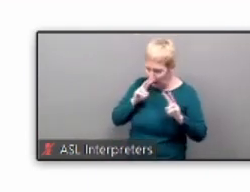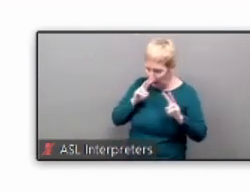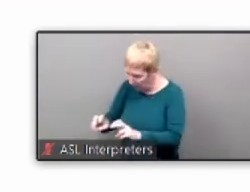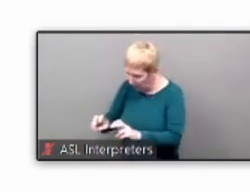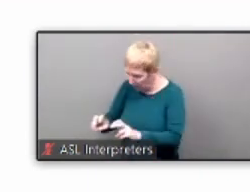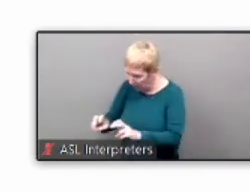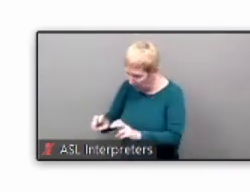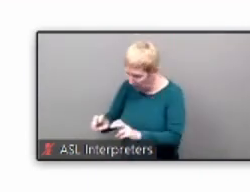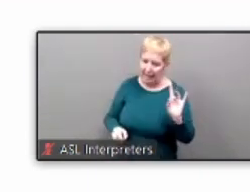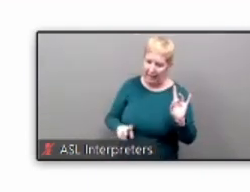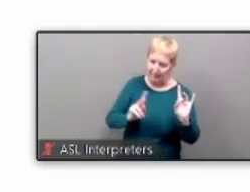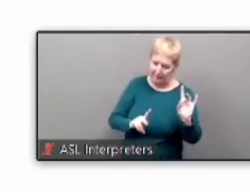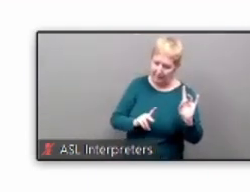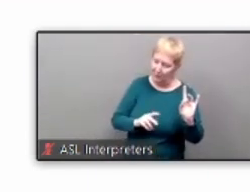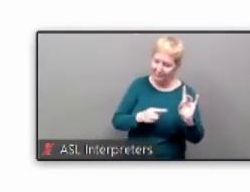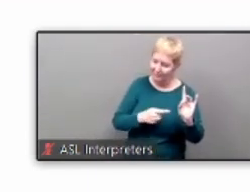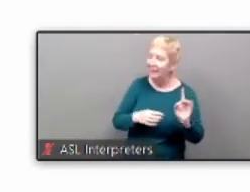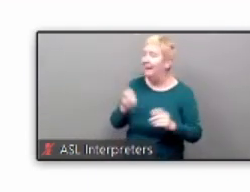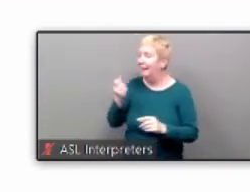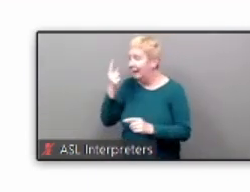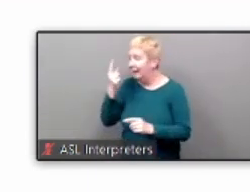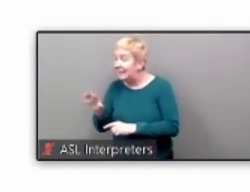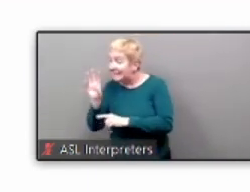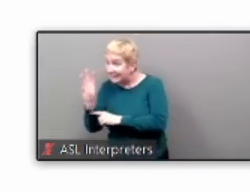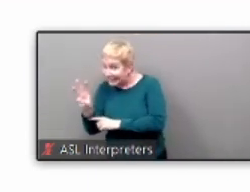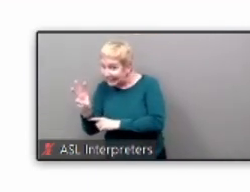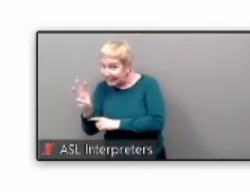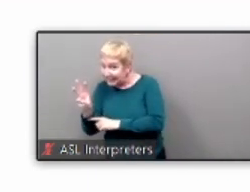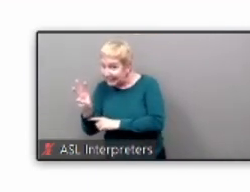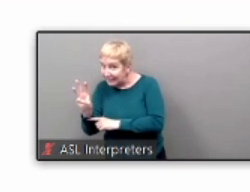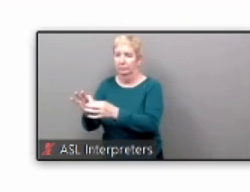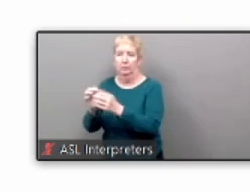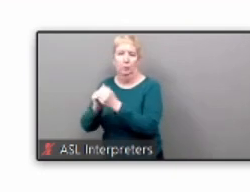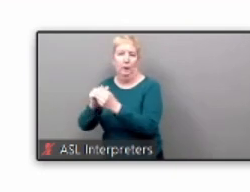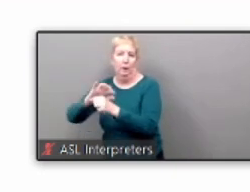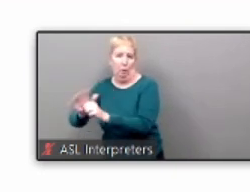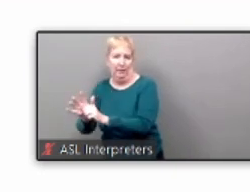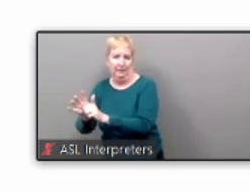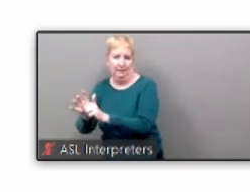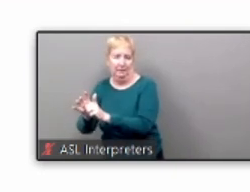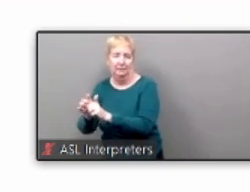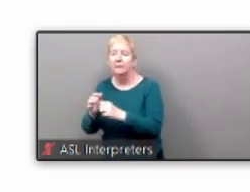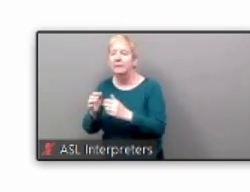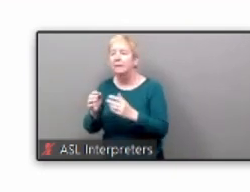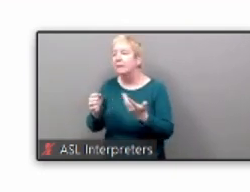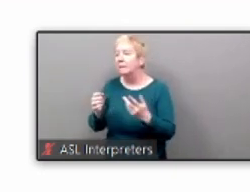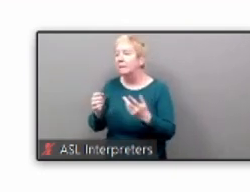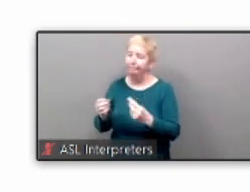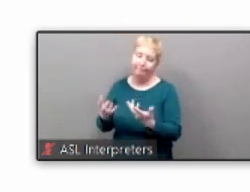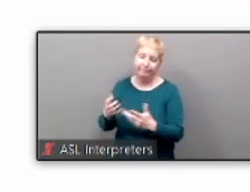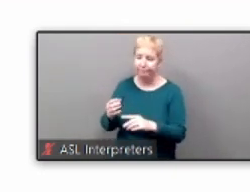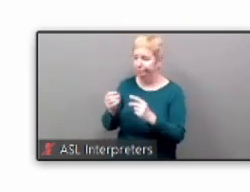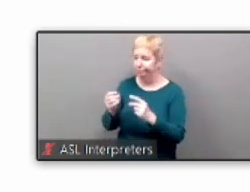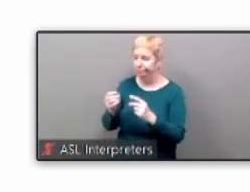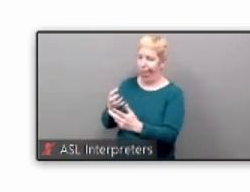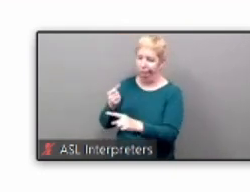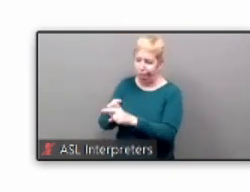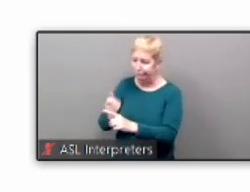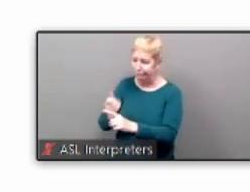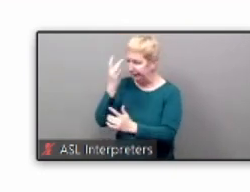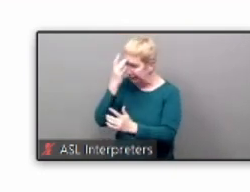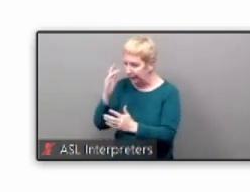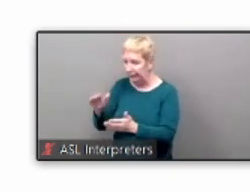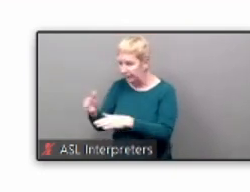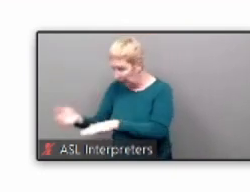of those deaths were determined to be related to COVID, either as an immediate or an underlying cause